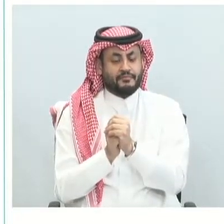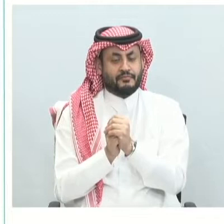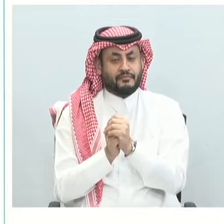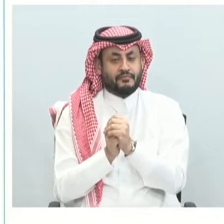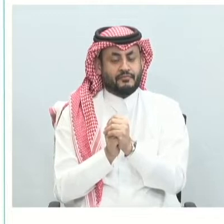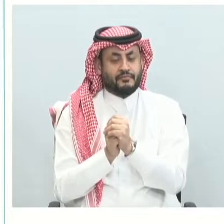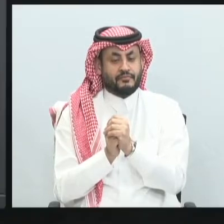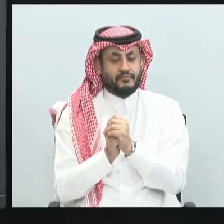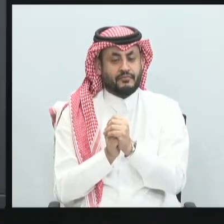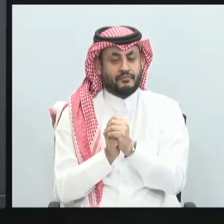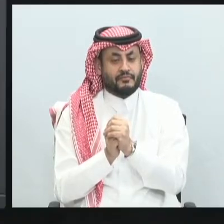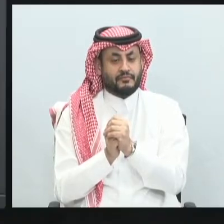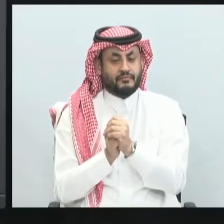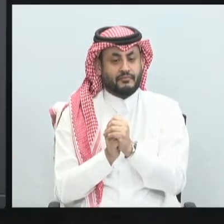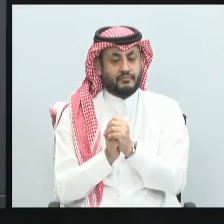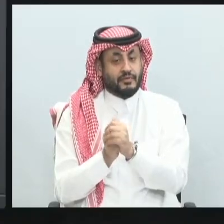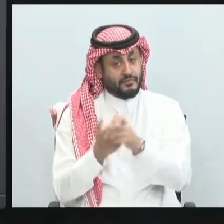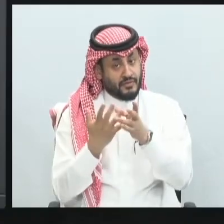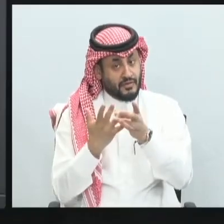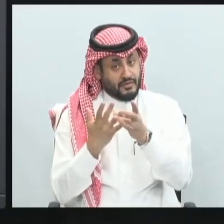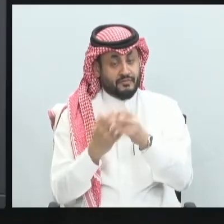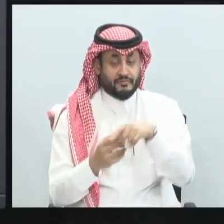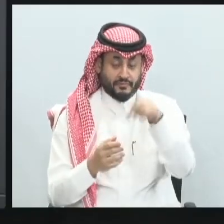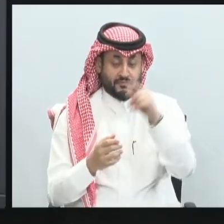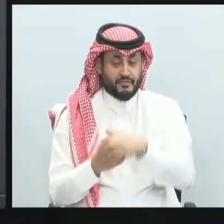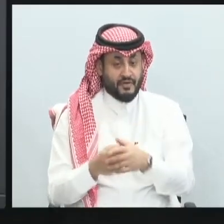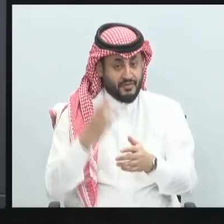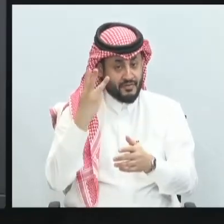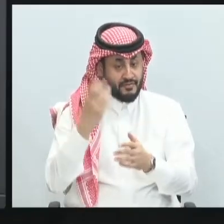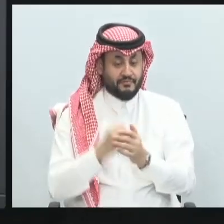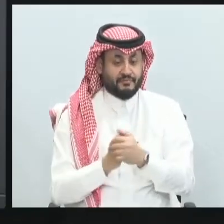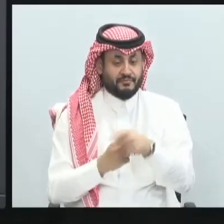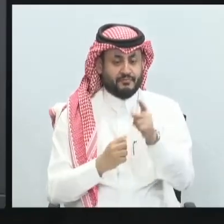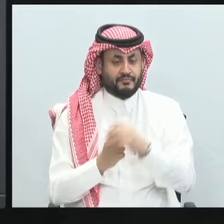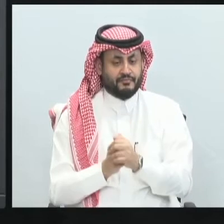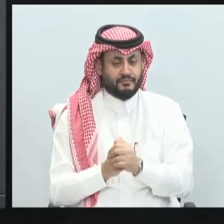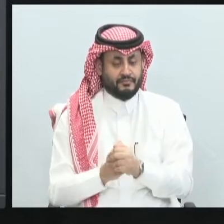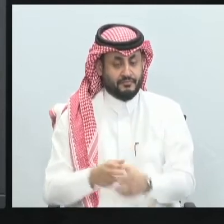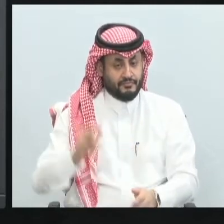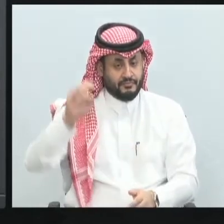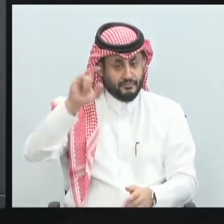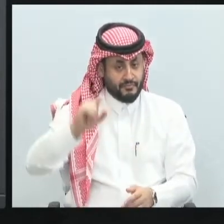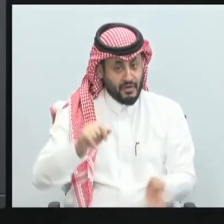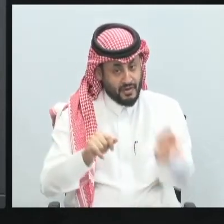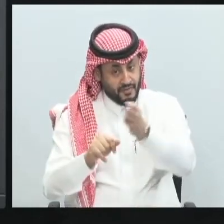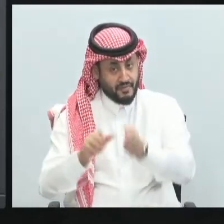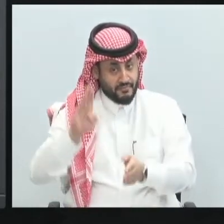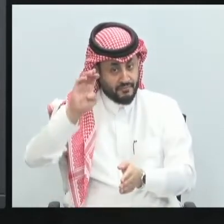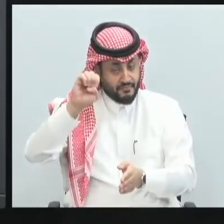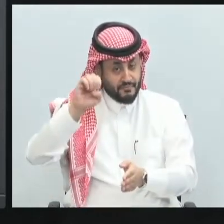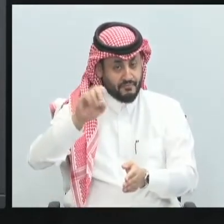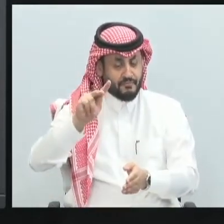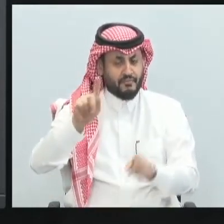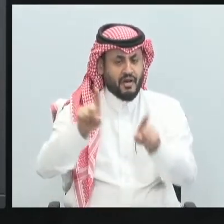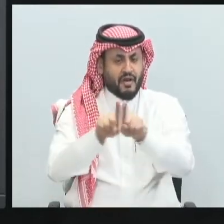my book? What do you think? Excellent. Yes, it's my book. That's right. If you use my, you have to use a word